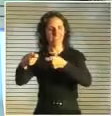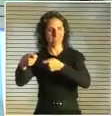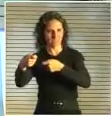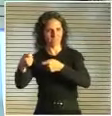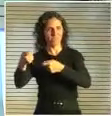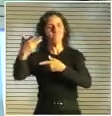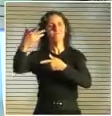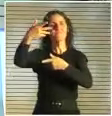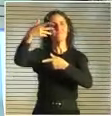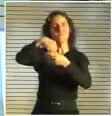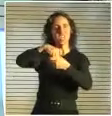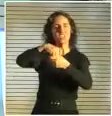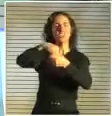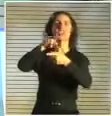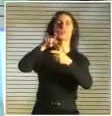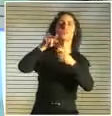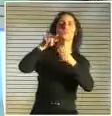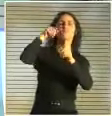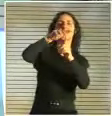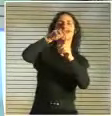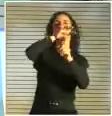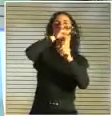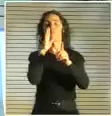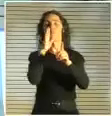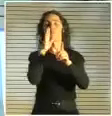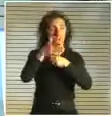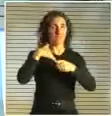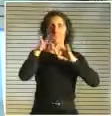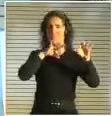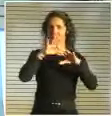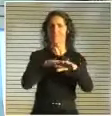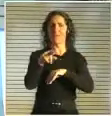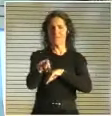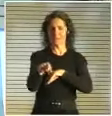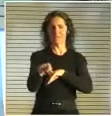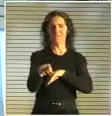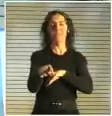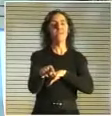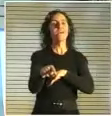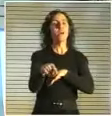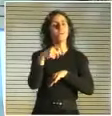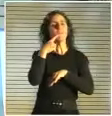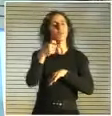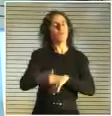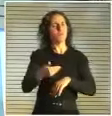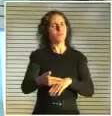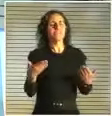So you asked a great question, Dirk. Is the industry ready for this idea of bold statements